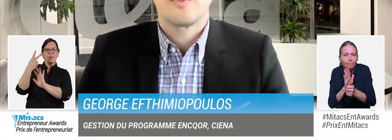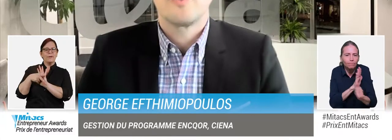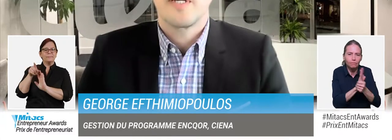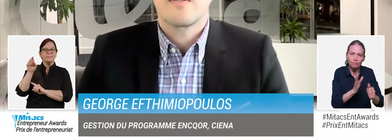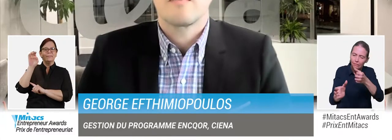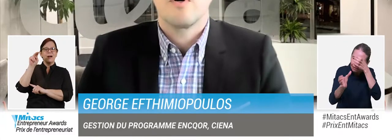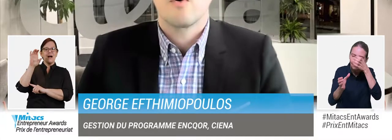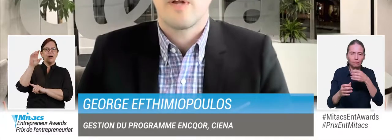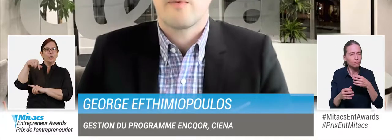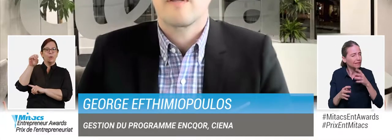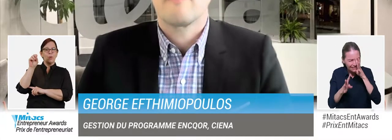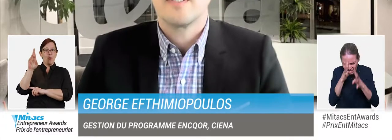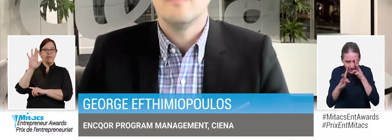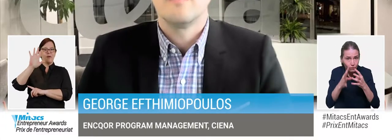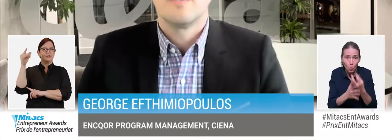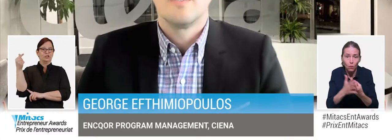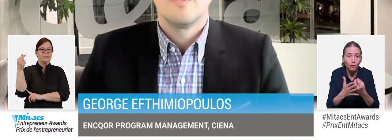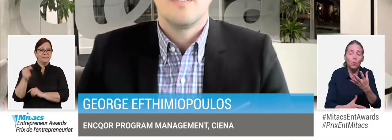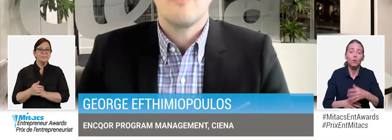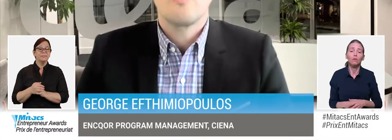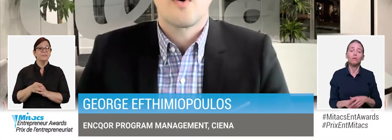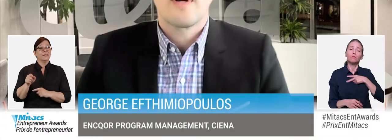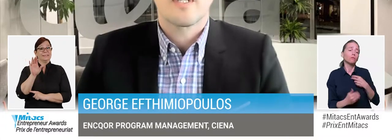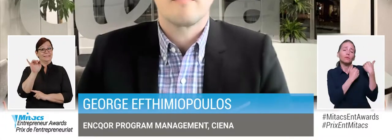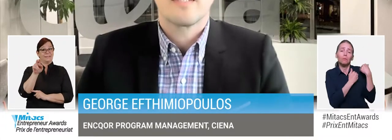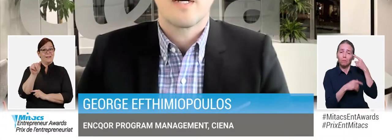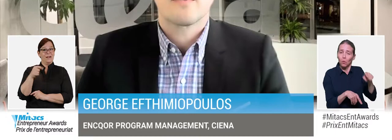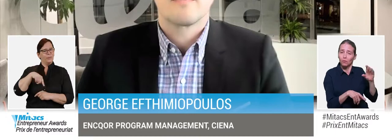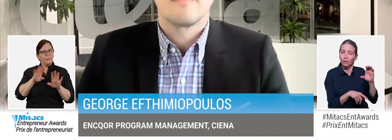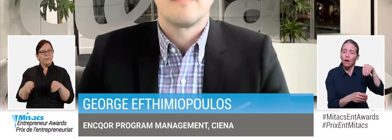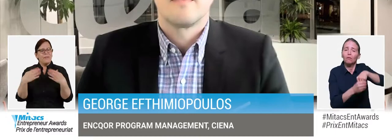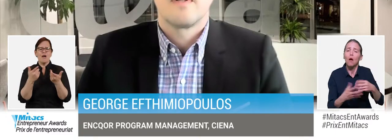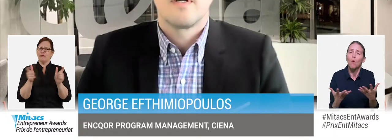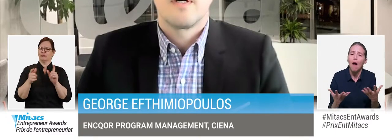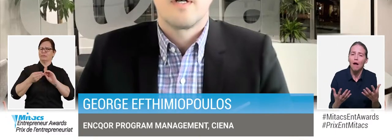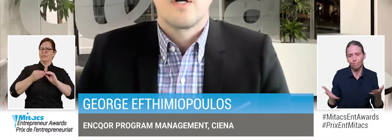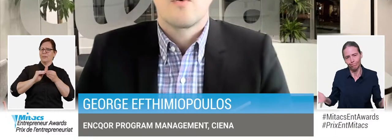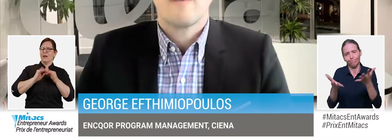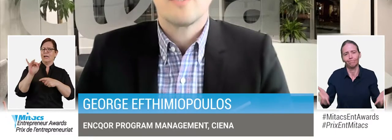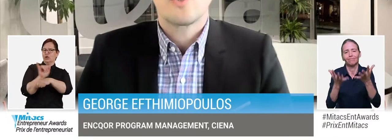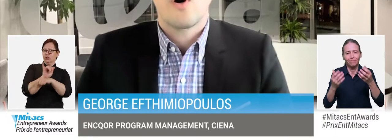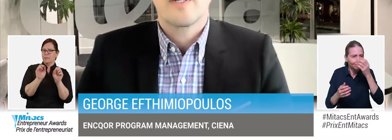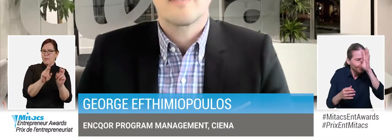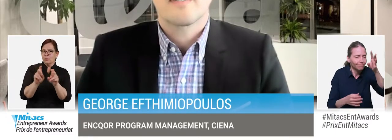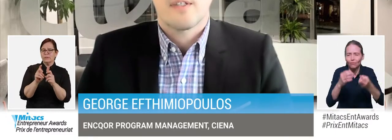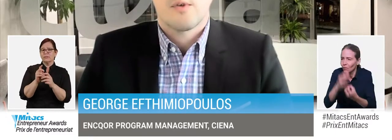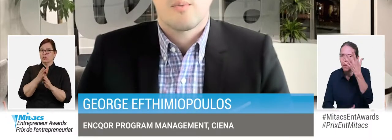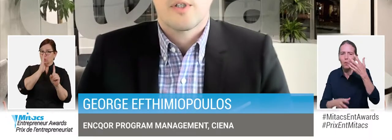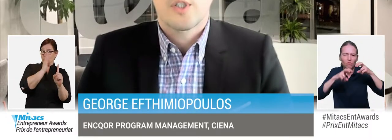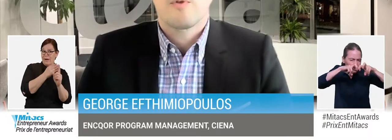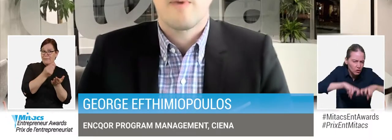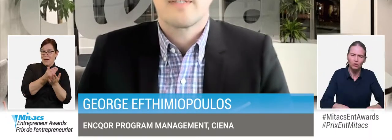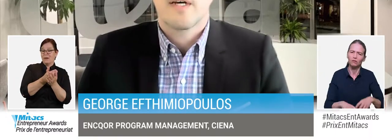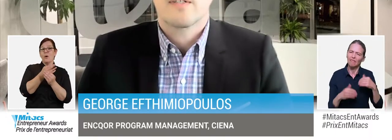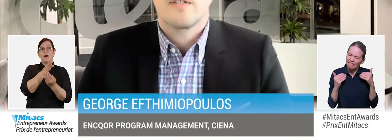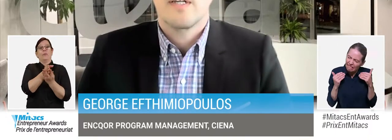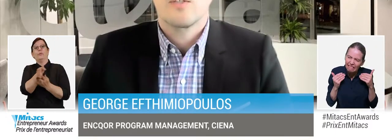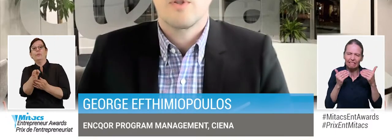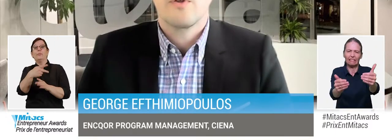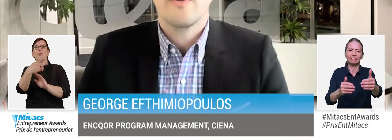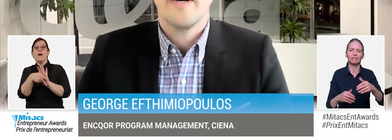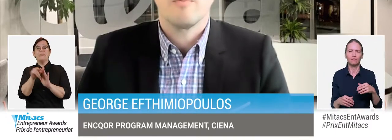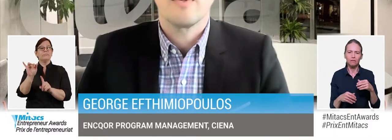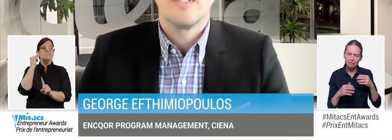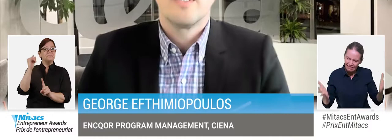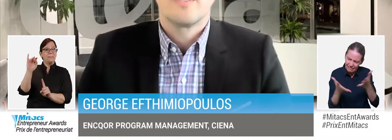internship opportunities, both directly funded and through programs like Mitacs. We have a strong and successful partnership with Mitacs, and it